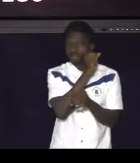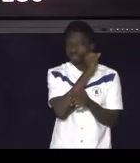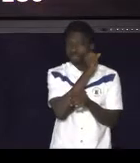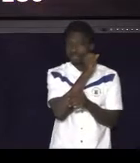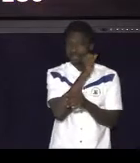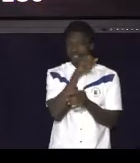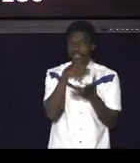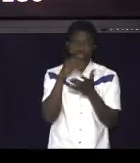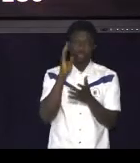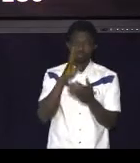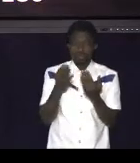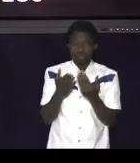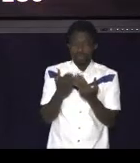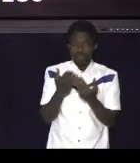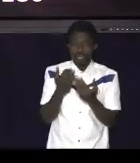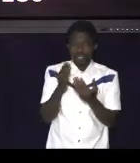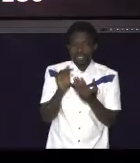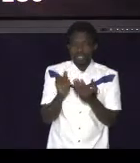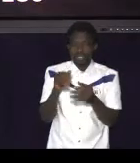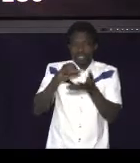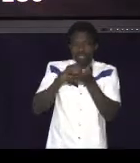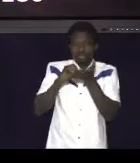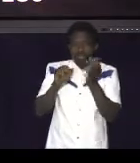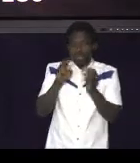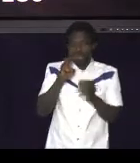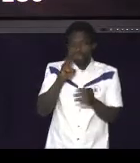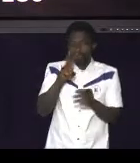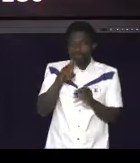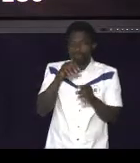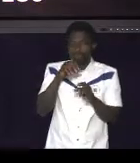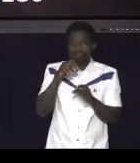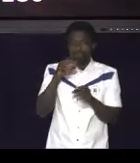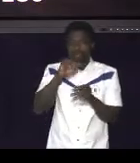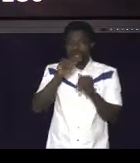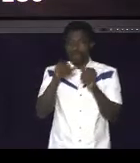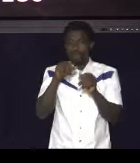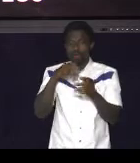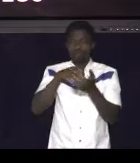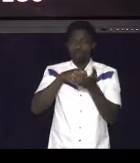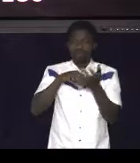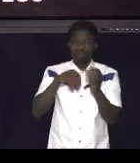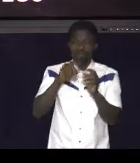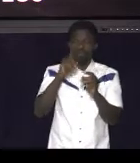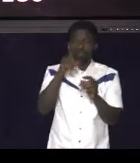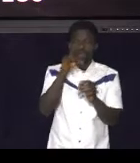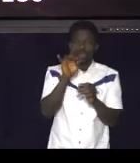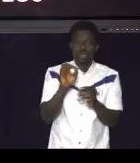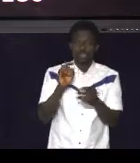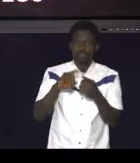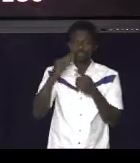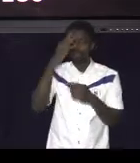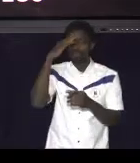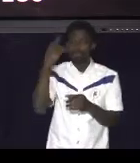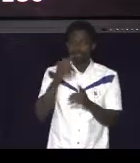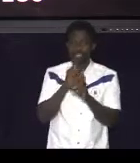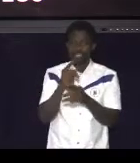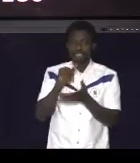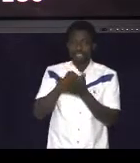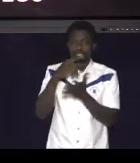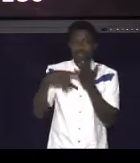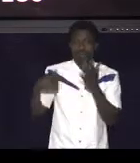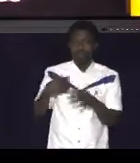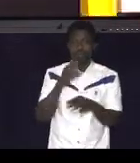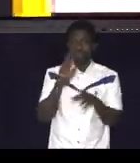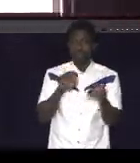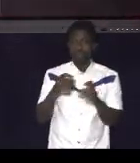we will easily subtract the remaining two from 180 to know the missing angle. And that's exactly what we're going to be doing from now.